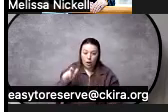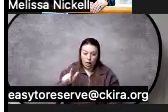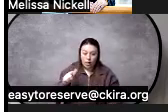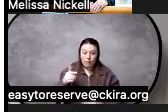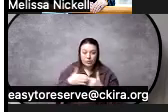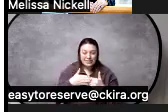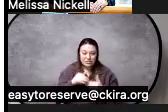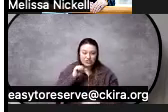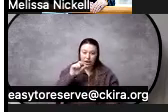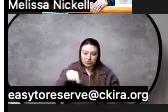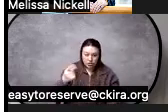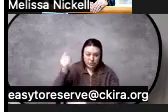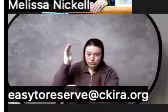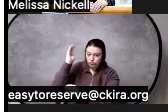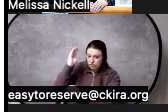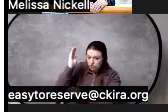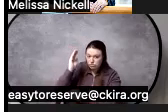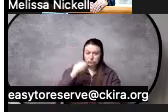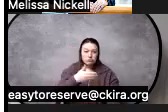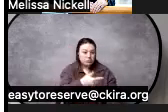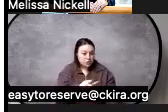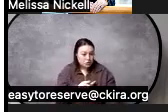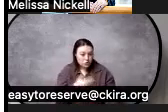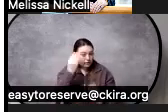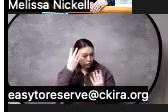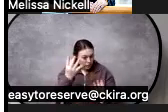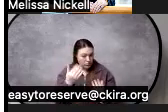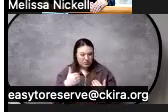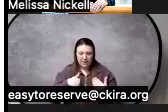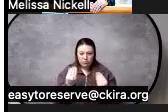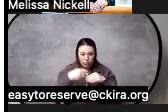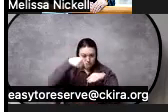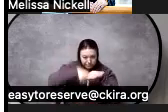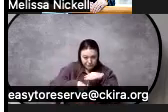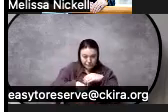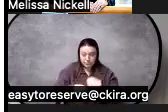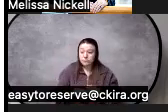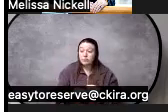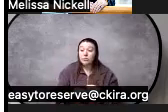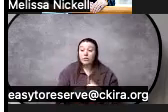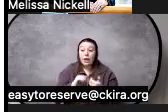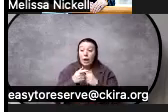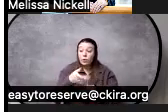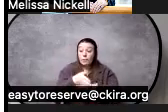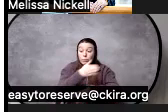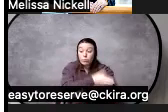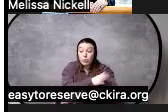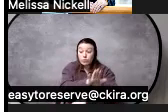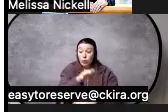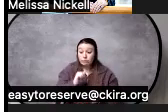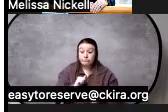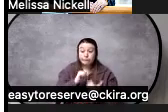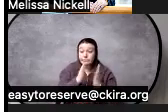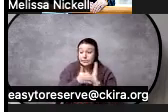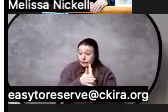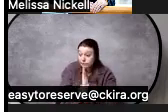audience through your data. Some tips to improve your oral presentation skills include what are shown. I want you to